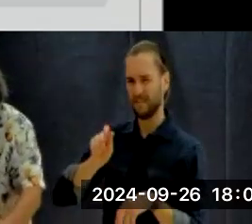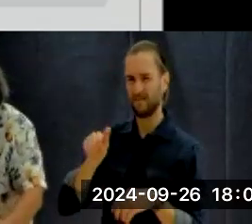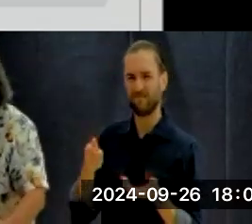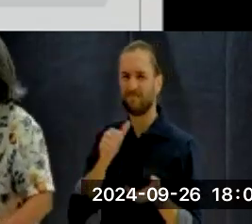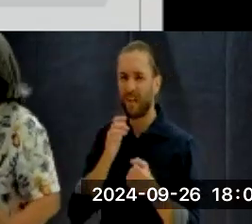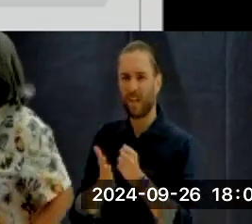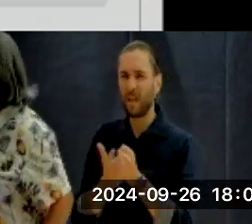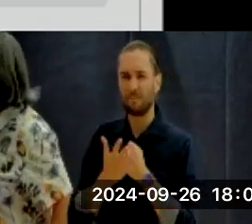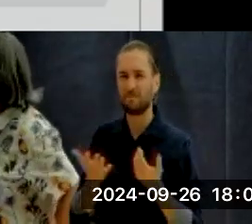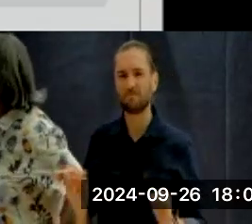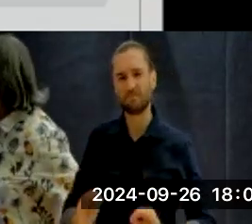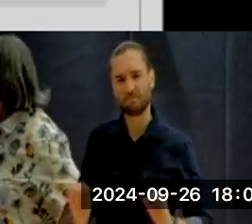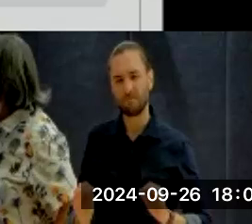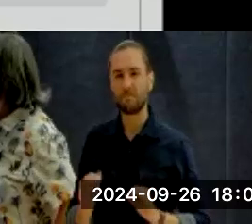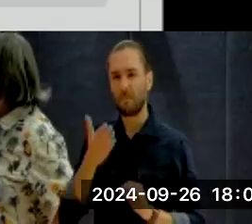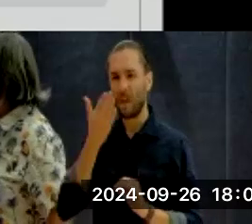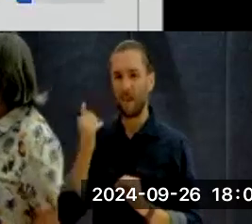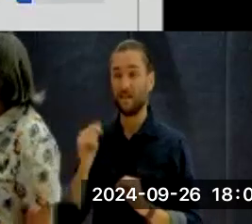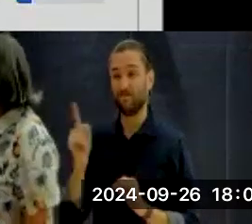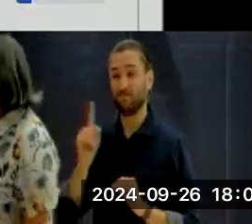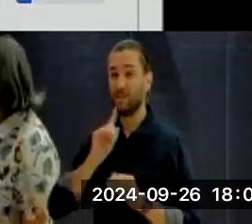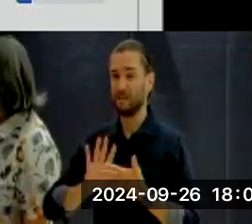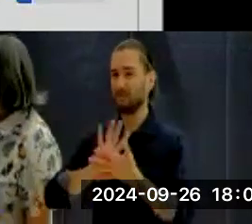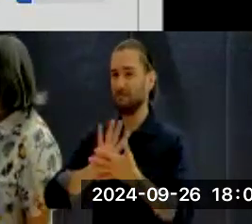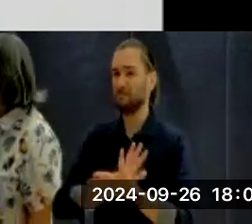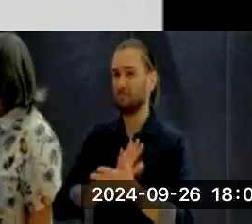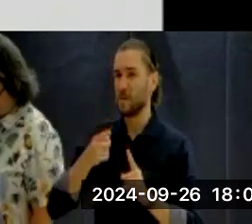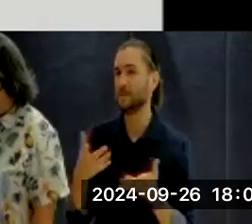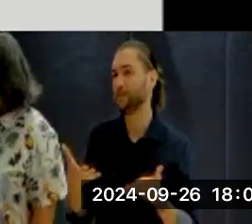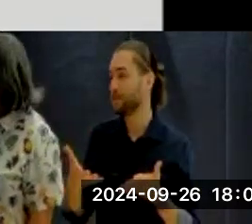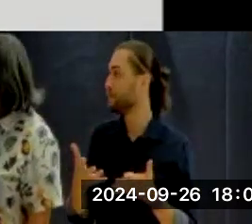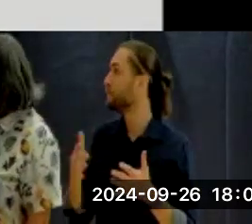a lot of things. In the next slide, or 2 slides down,